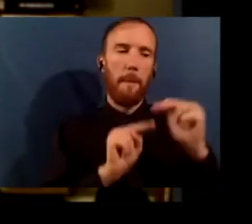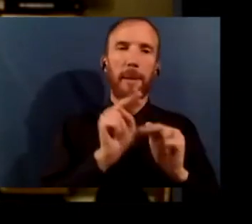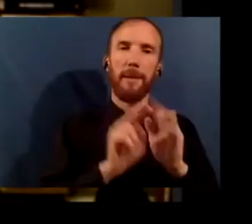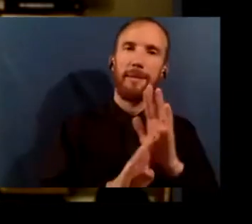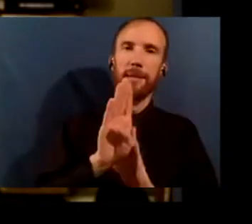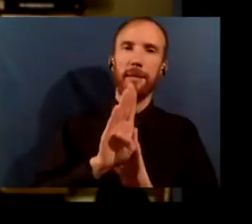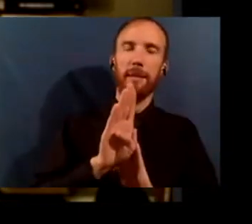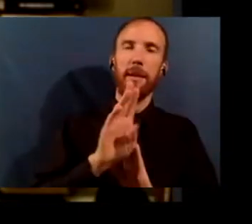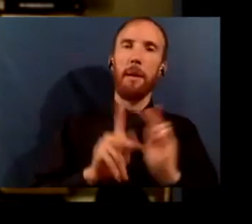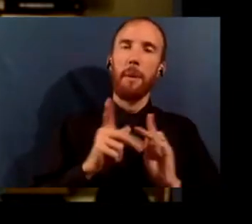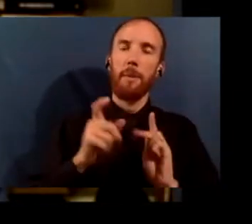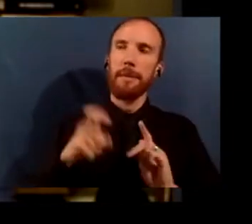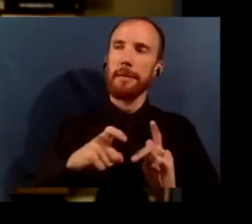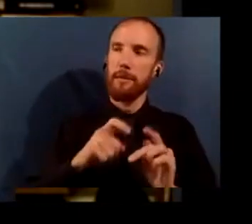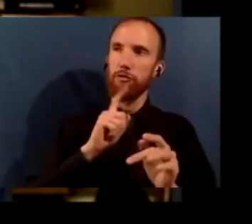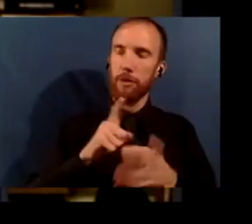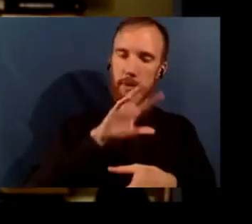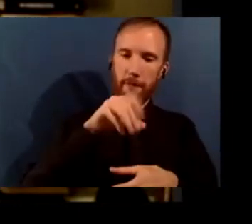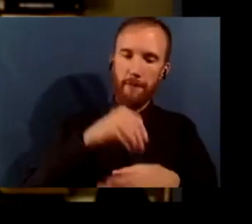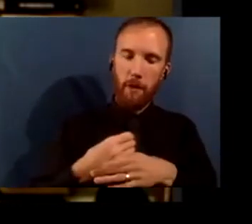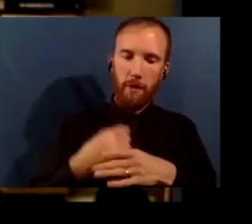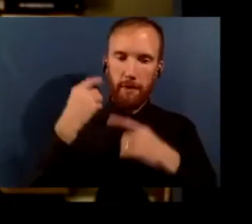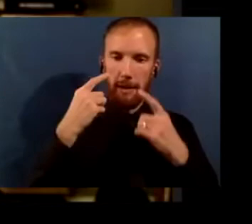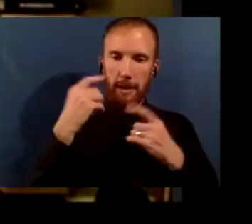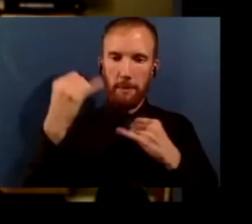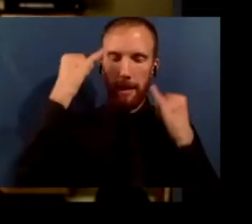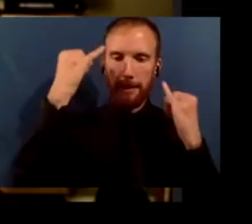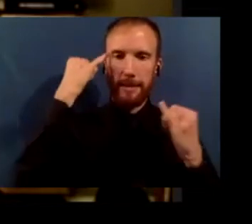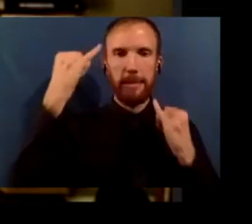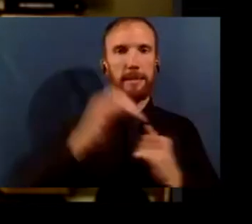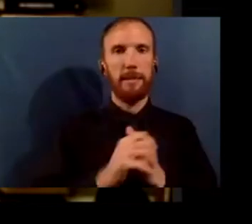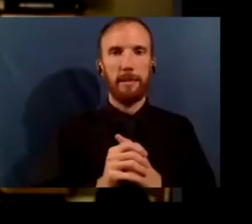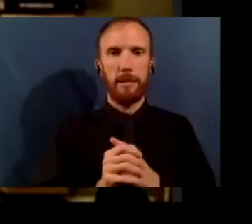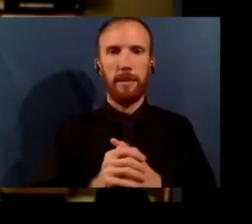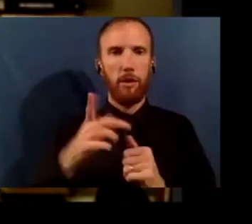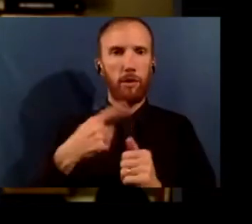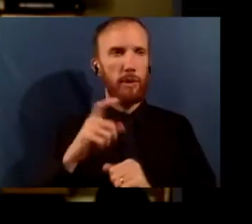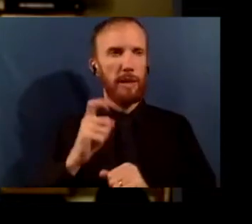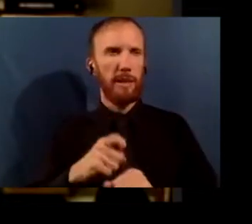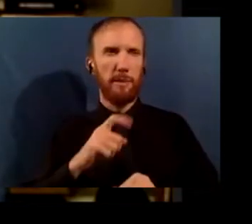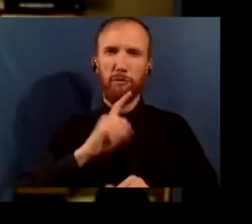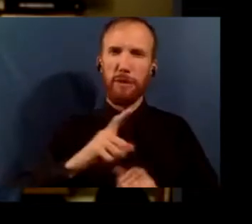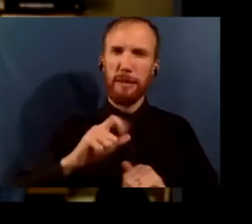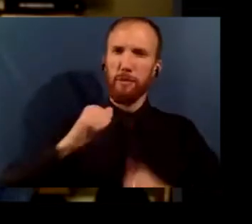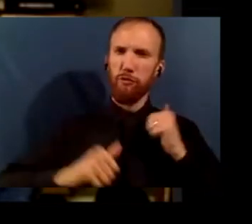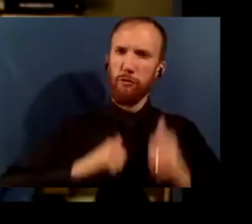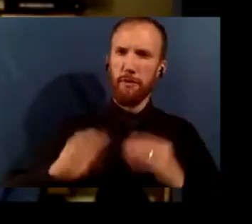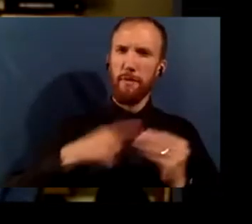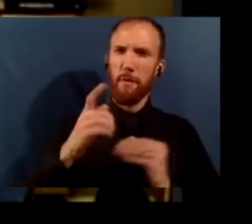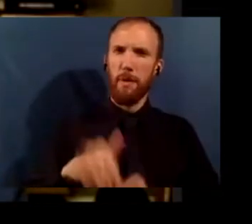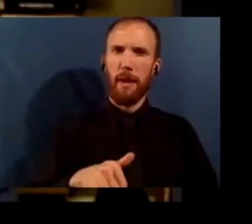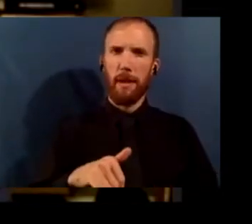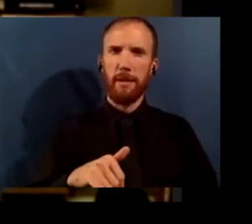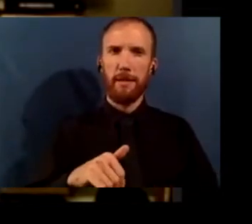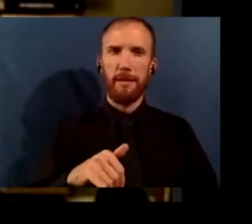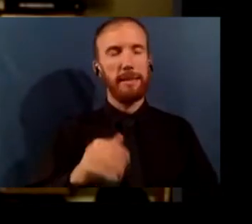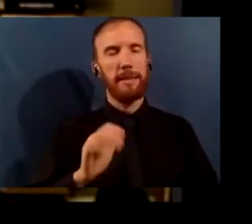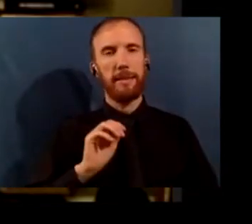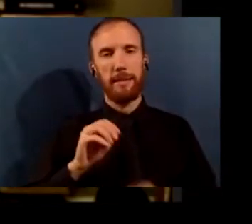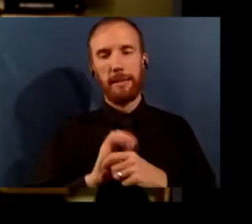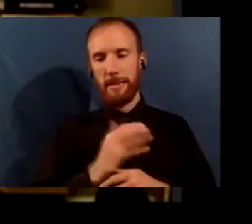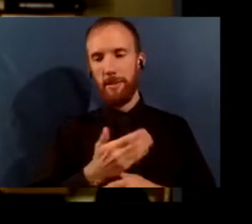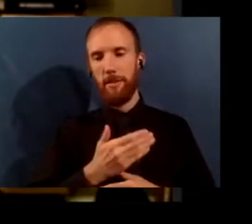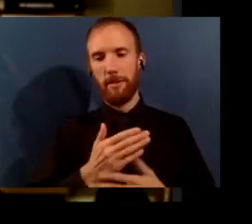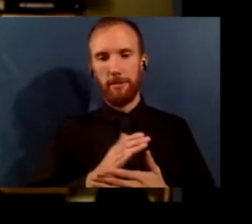in the battle of ideas. The first question, in the battle of ideas, we need to be aggressive about that in our own non-aggressive way. We need